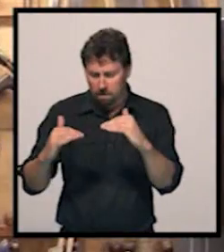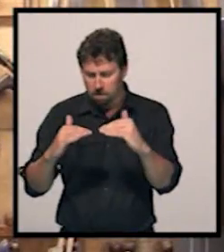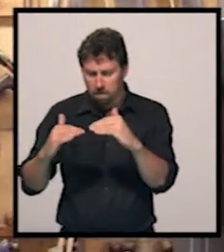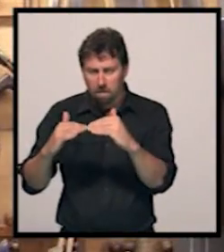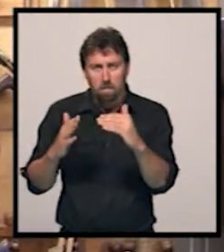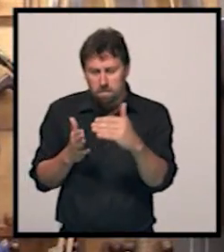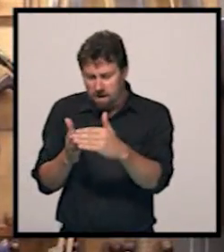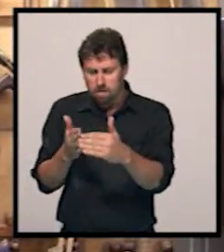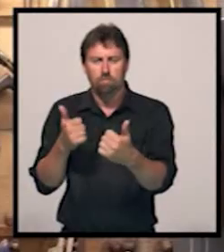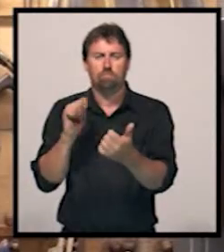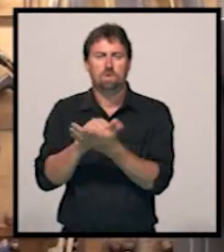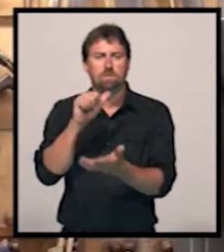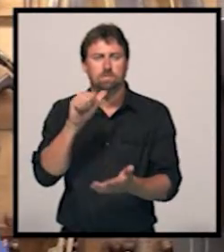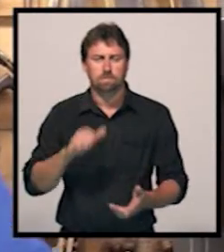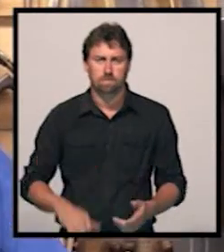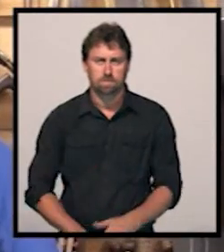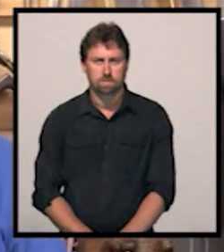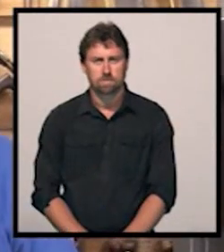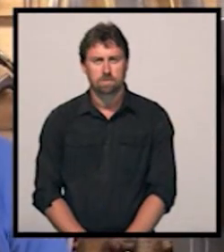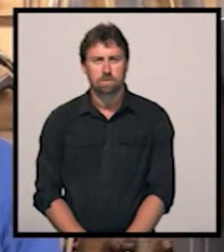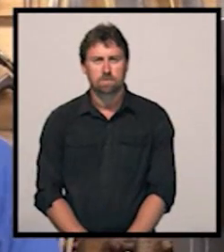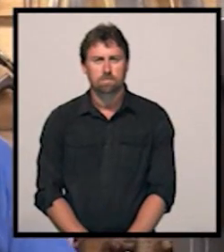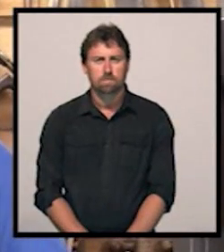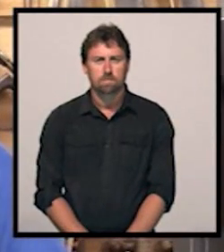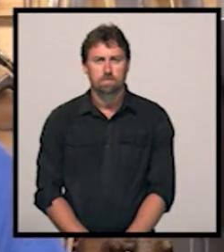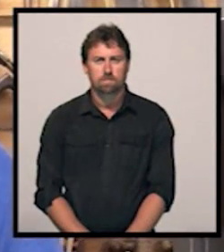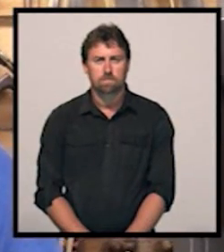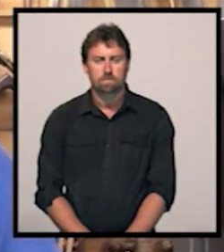meet. So we've just got that one, do an edge one.